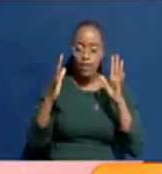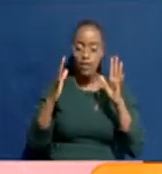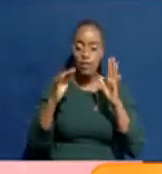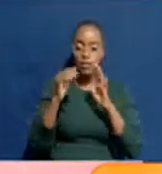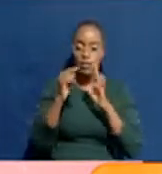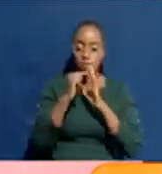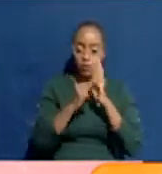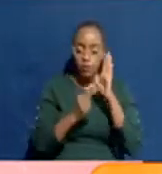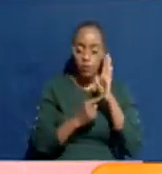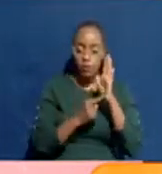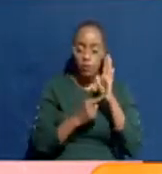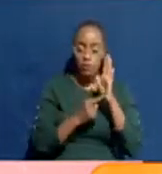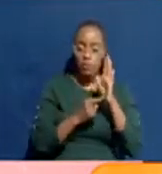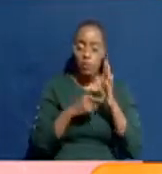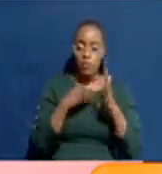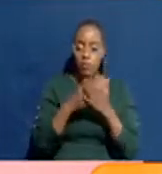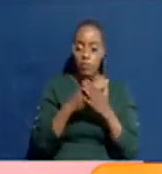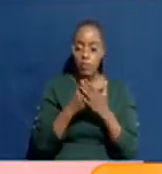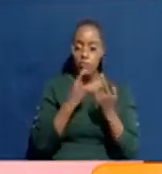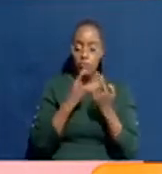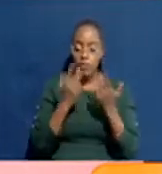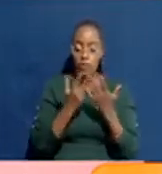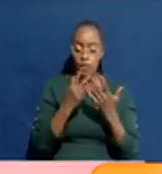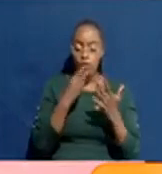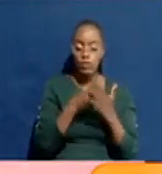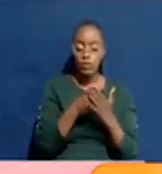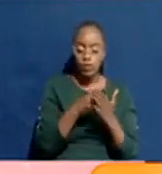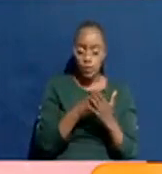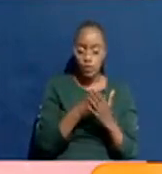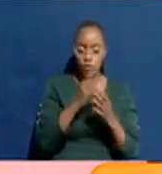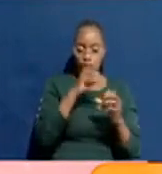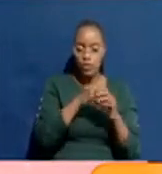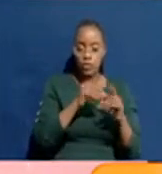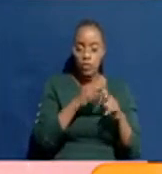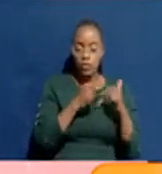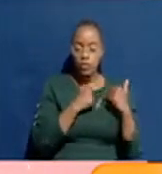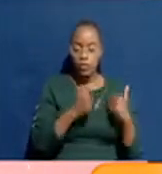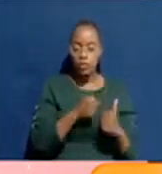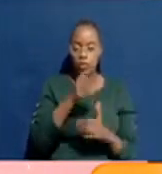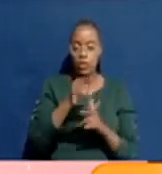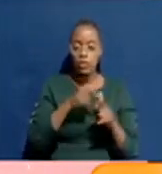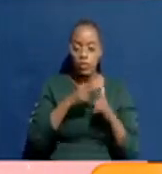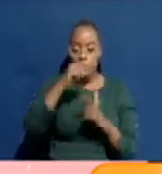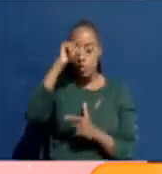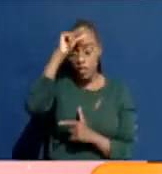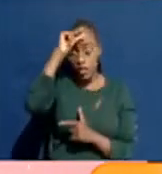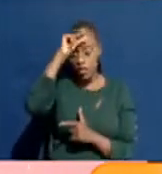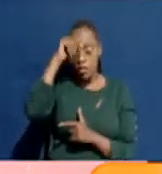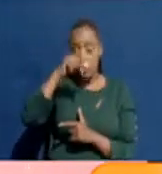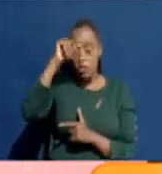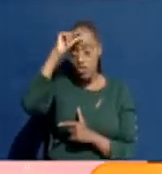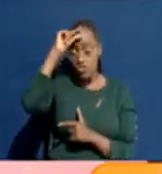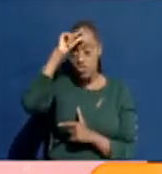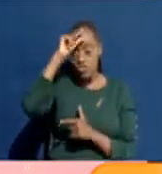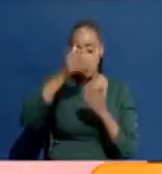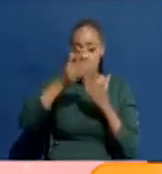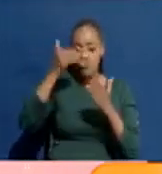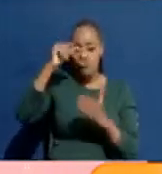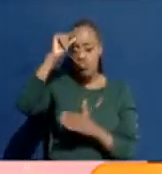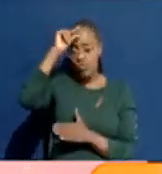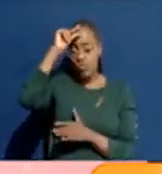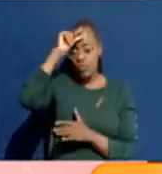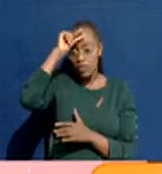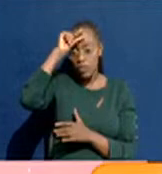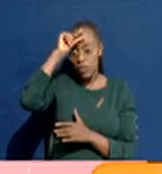items, money talks, where you put your money, that's where your heart is. And the administration, this administration and the previous